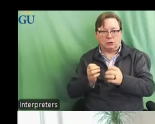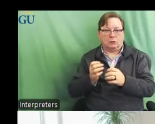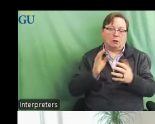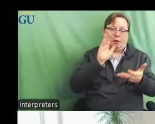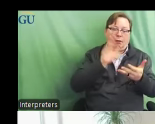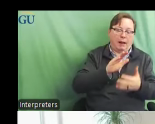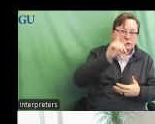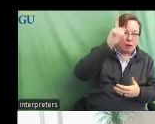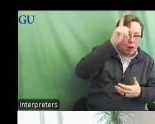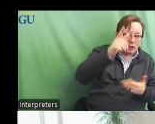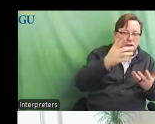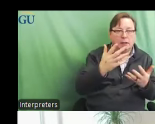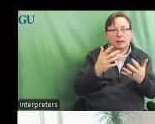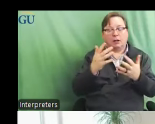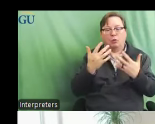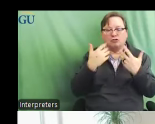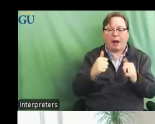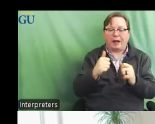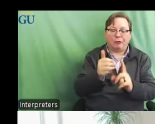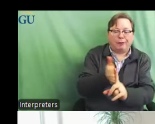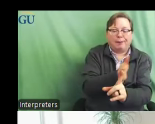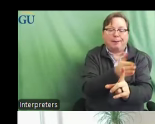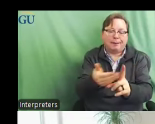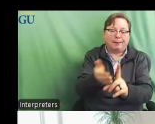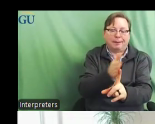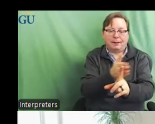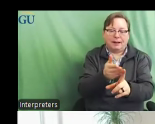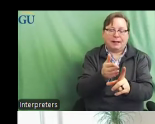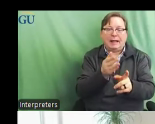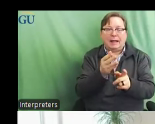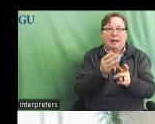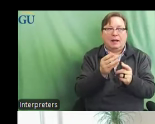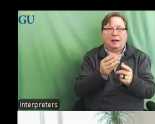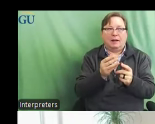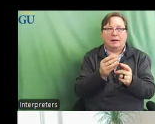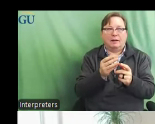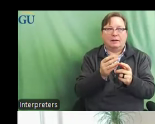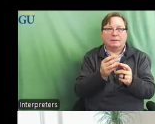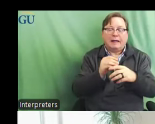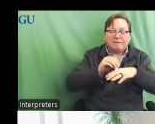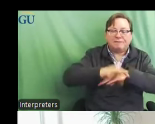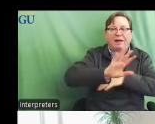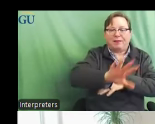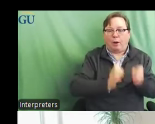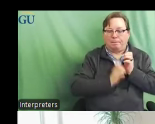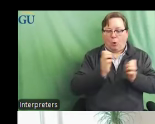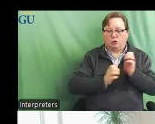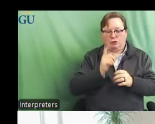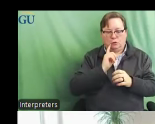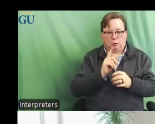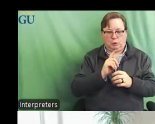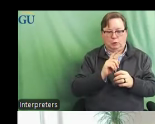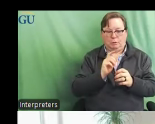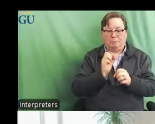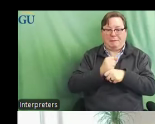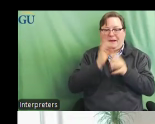intentionally manipulate how families approach their communication selection, or dismissing certain approaches, but